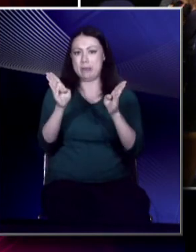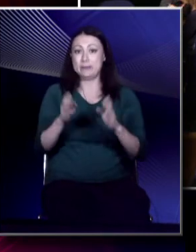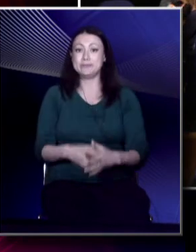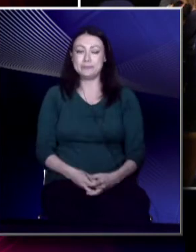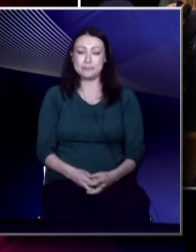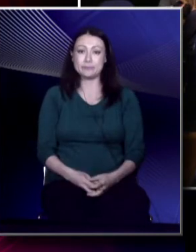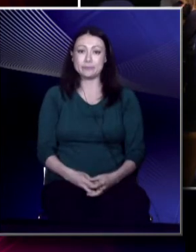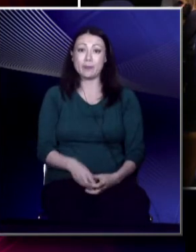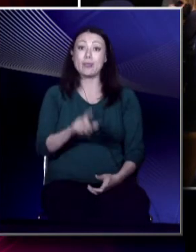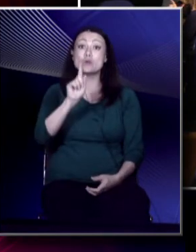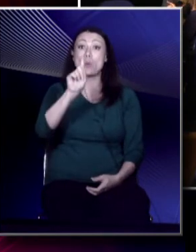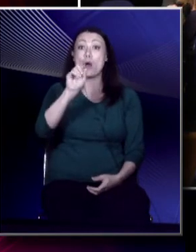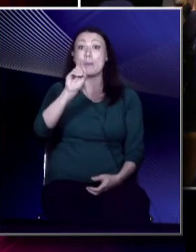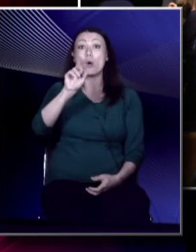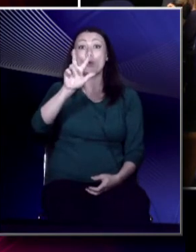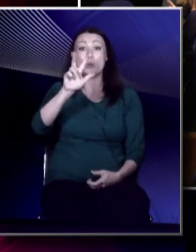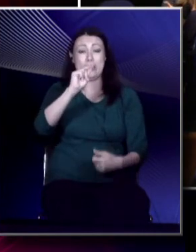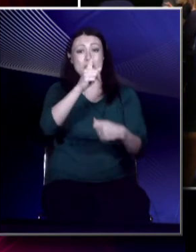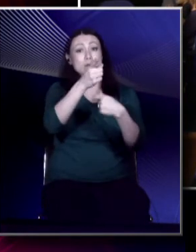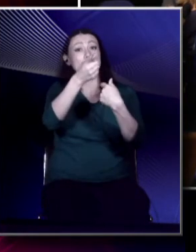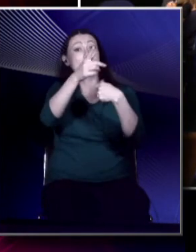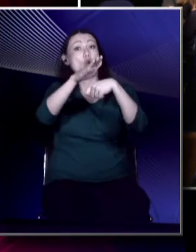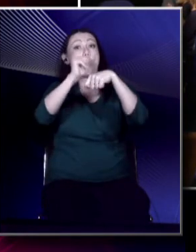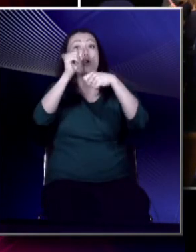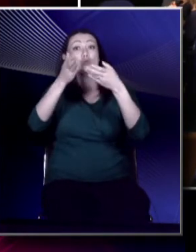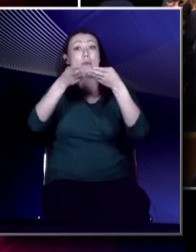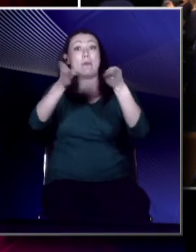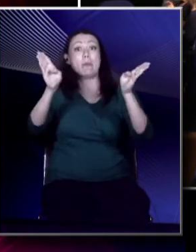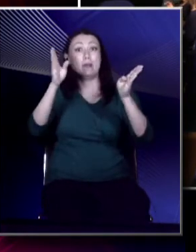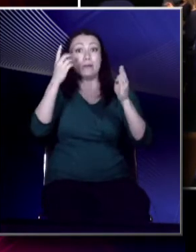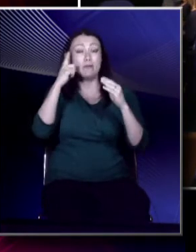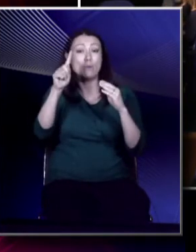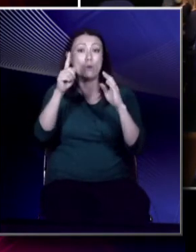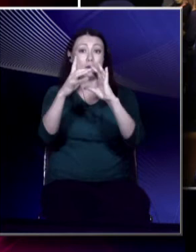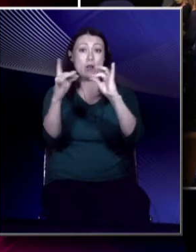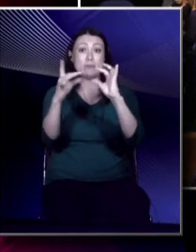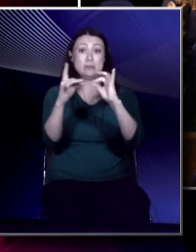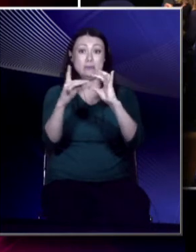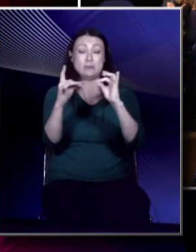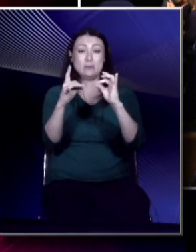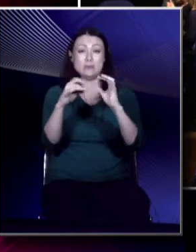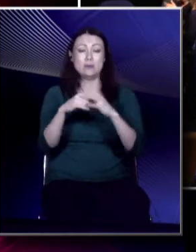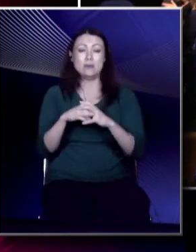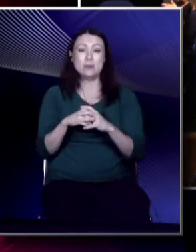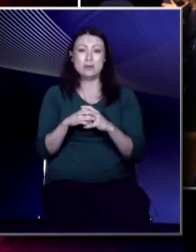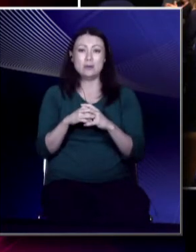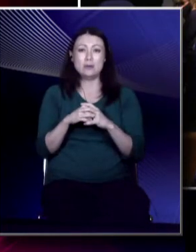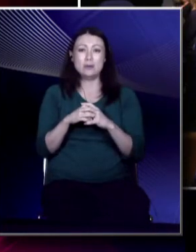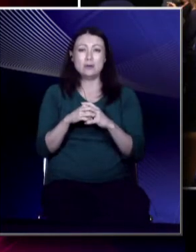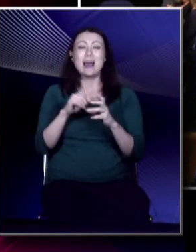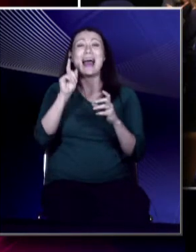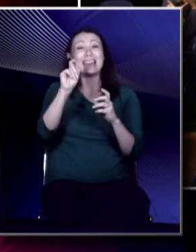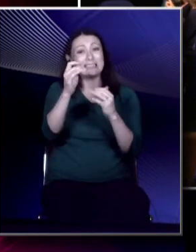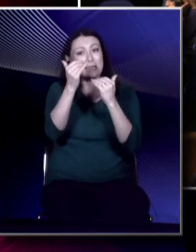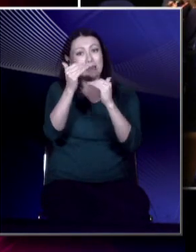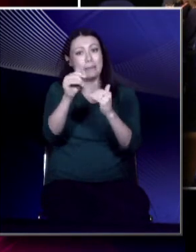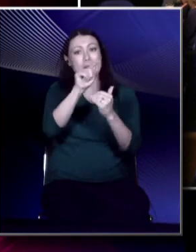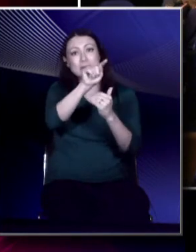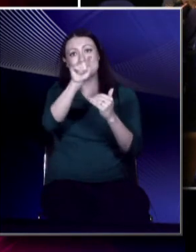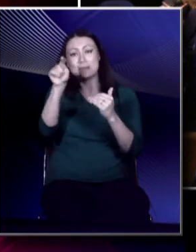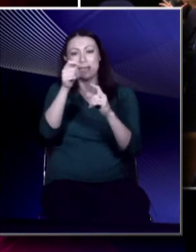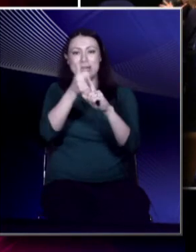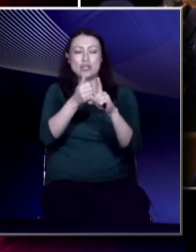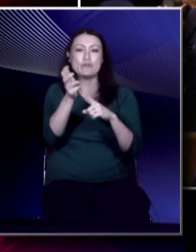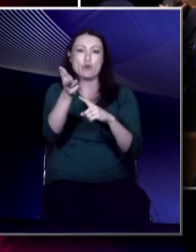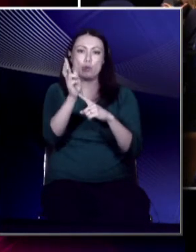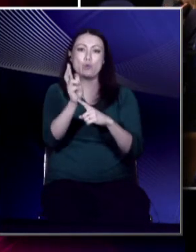item 1.03, call to the public. And as another piece to administratively, I need to limit you to 3 minutes